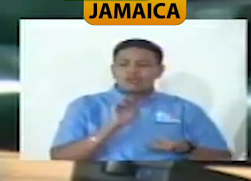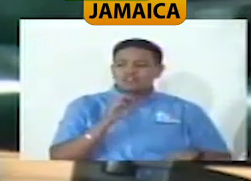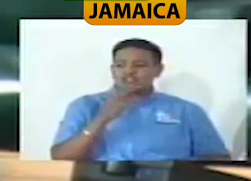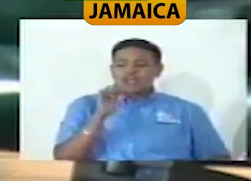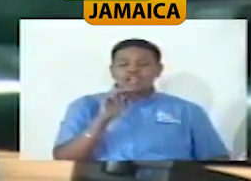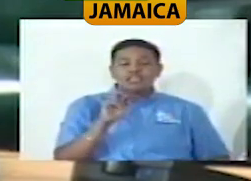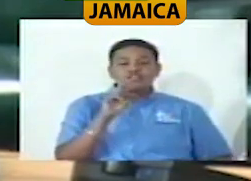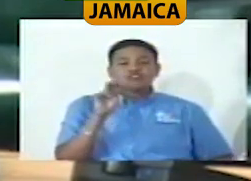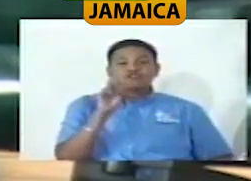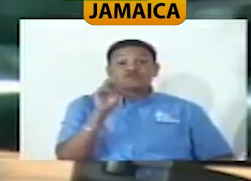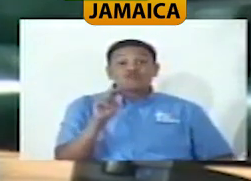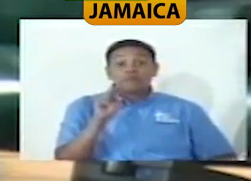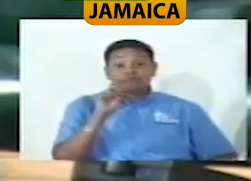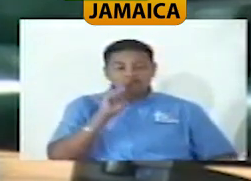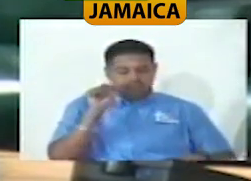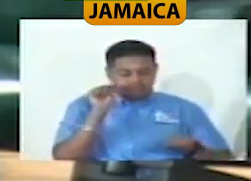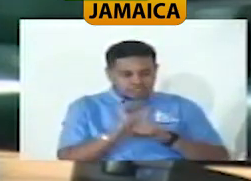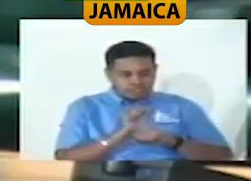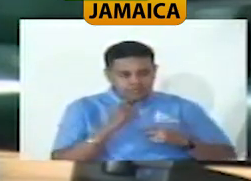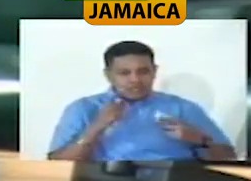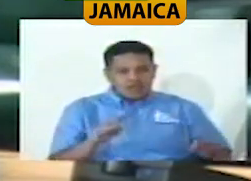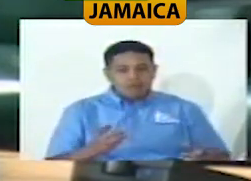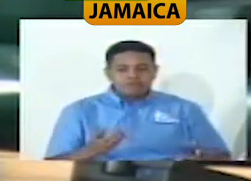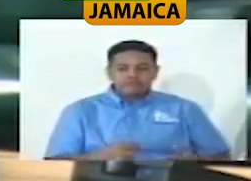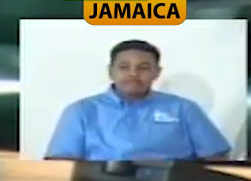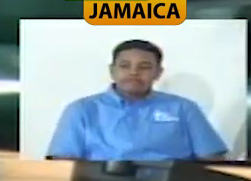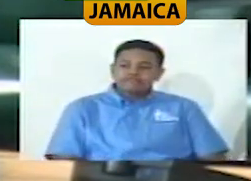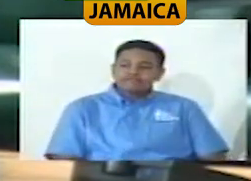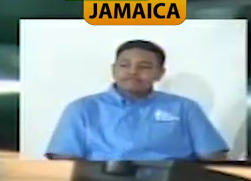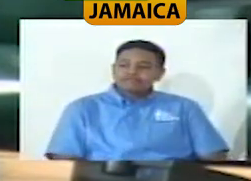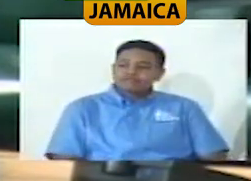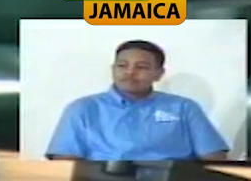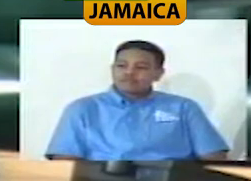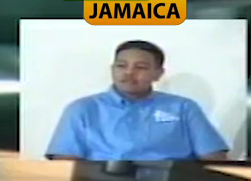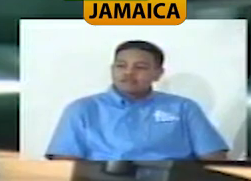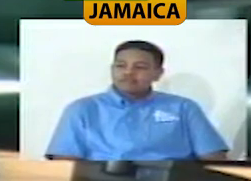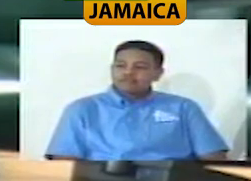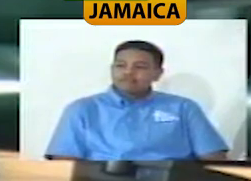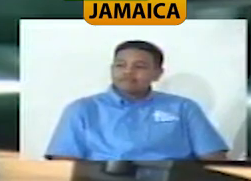Shahine Robinson made that a reality.